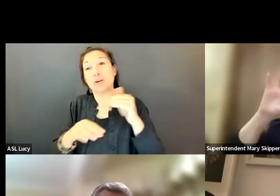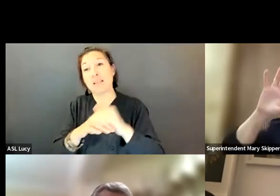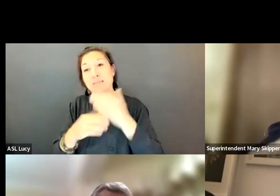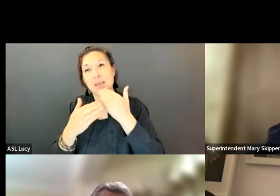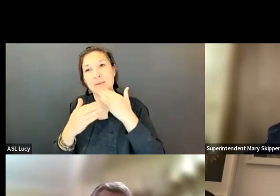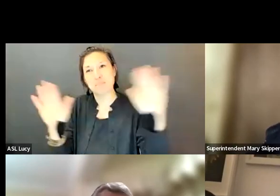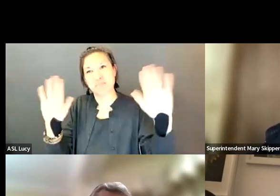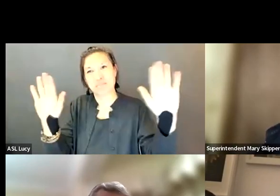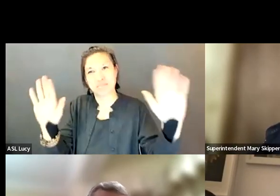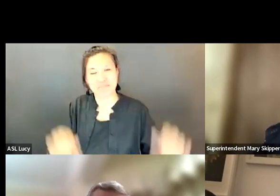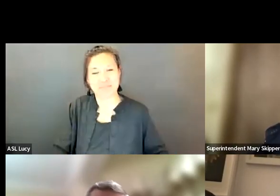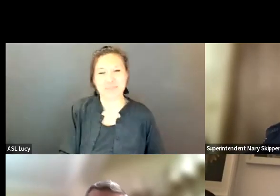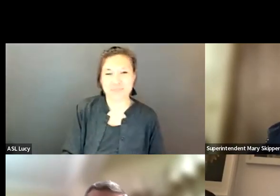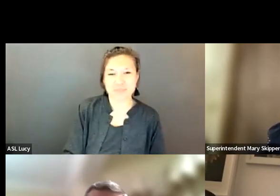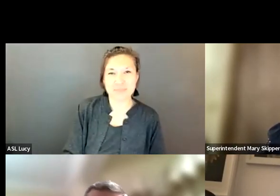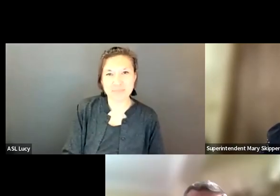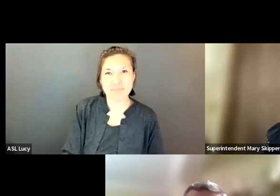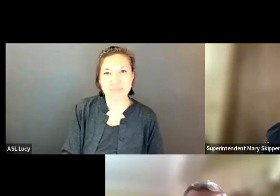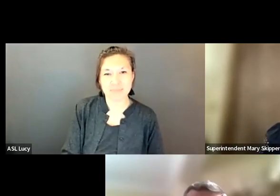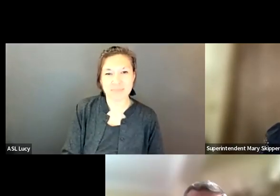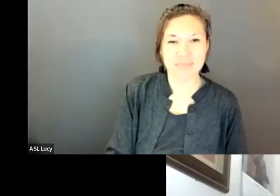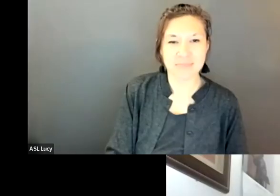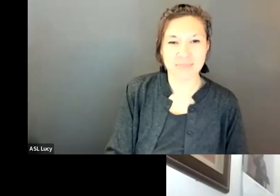have a good evening good night everyone